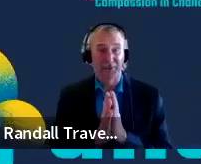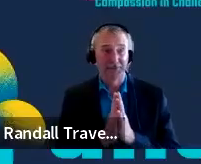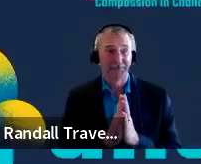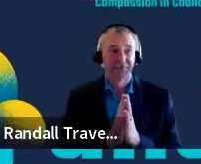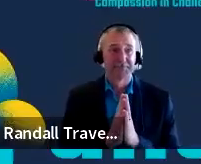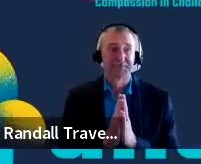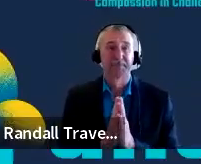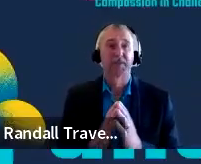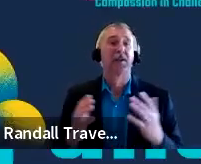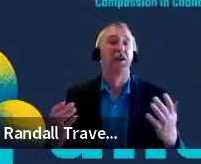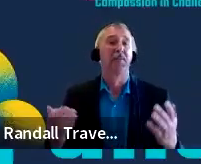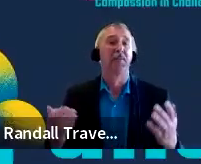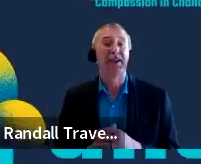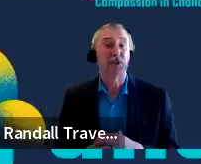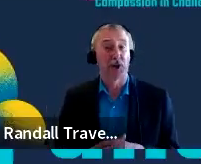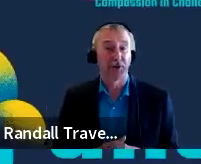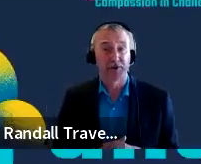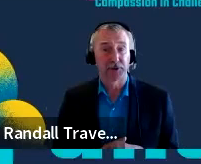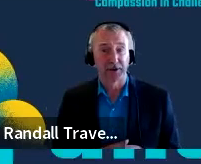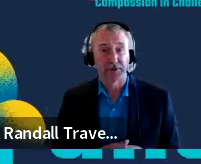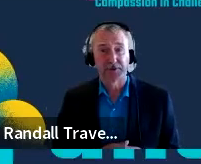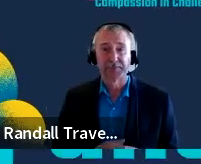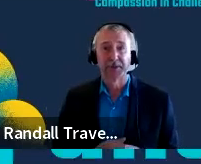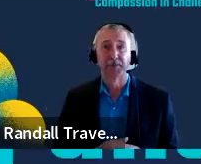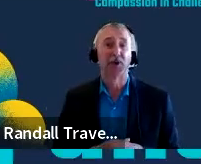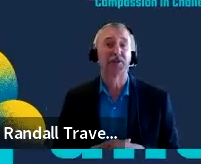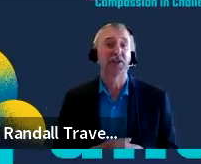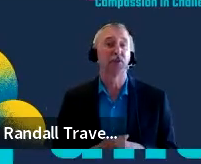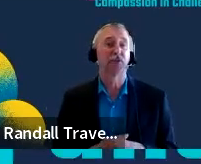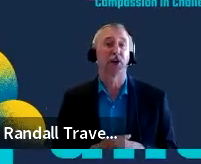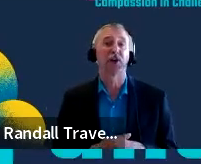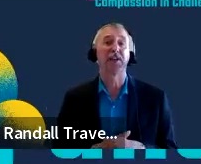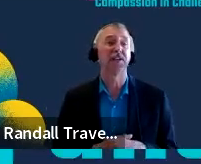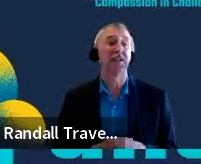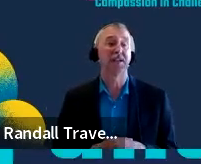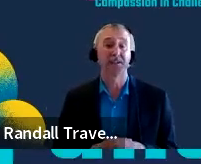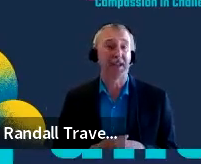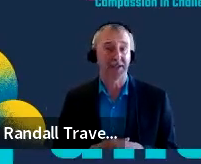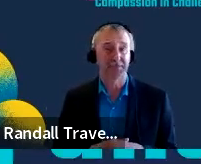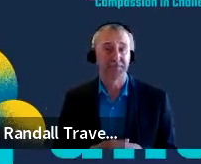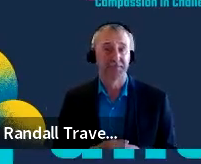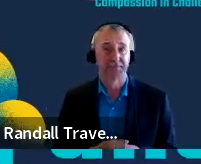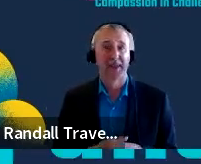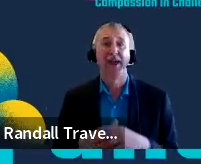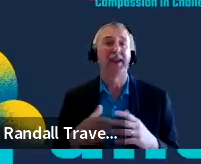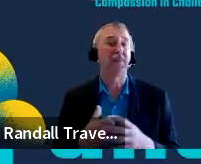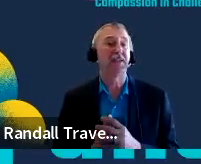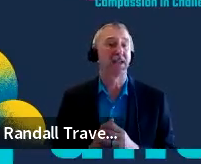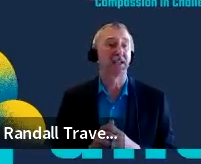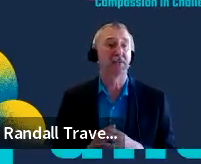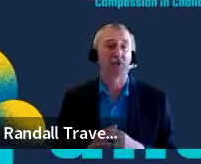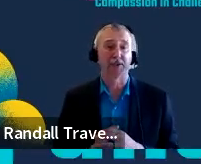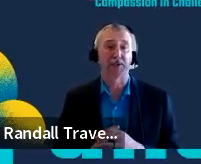Welcome, everyone. My name is Sean Randall Travers. The pronouns I use are he, his, and him, and